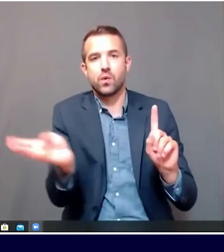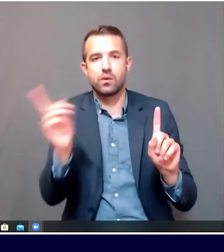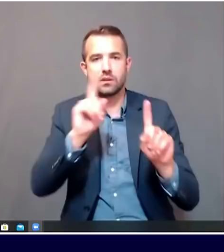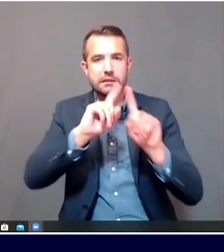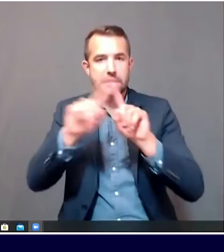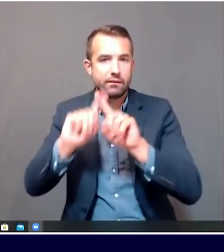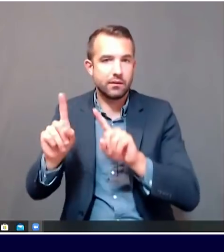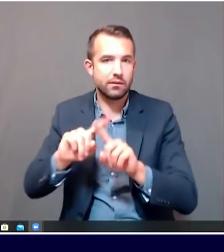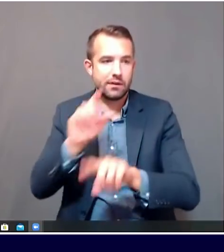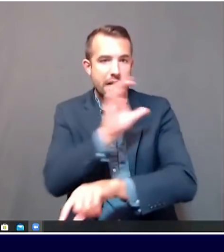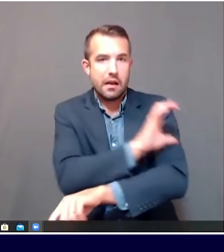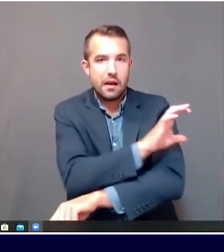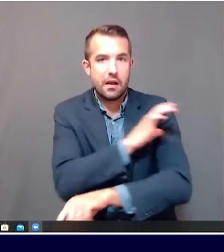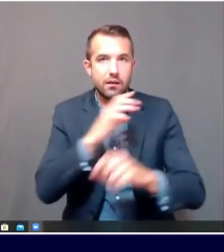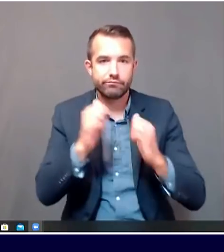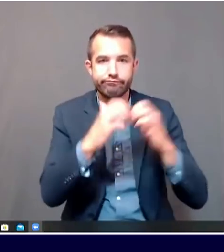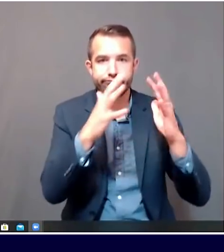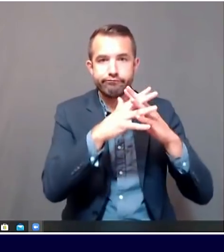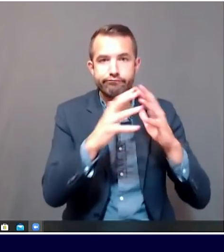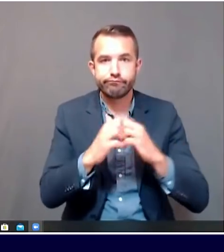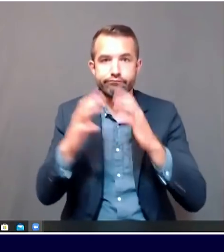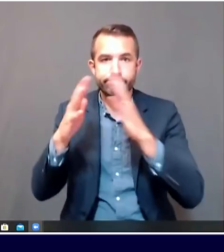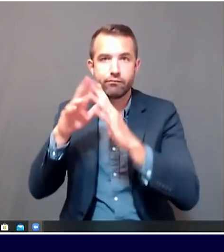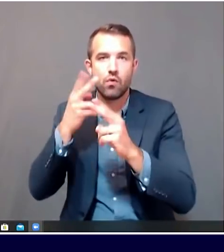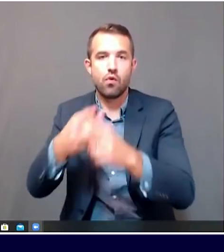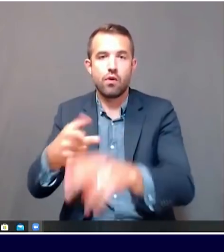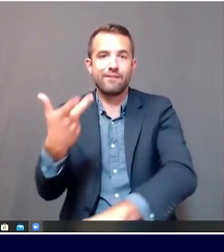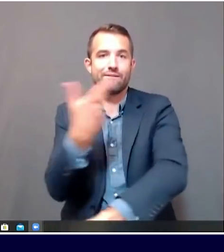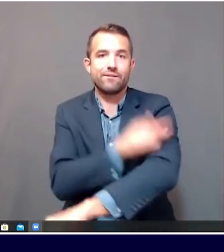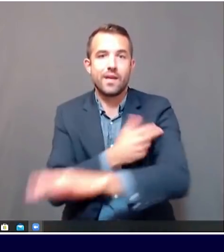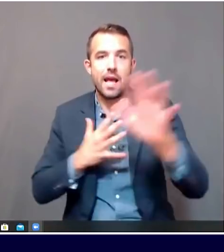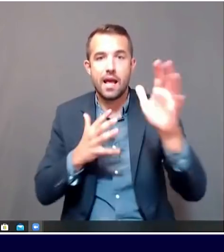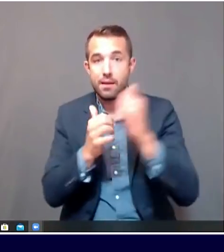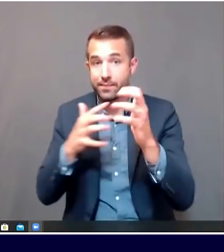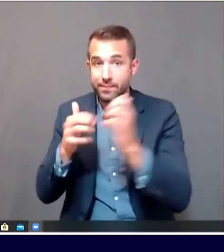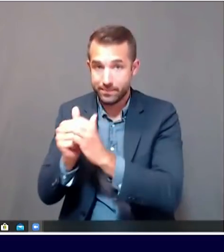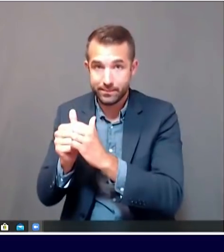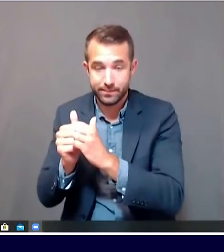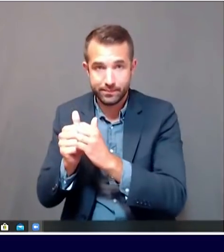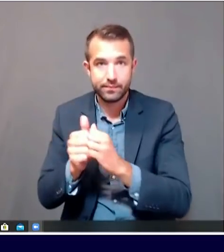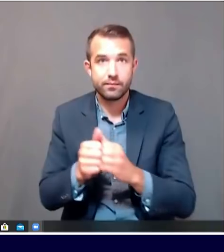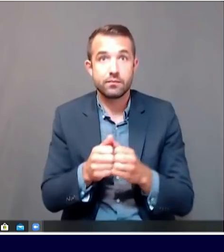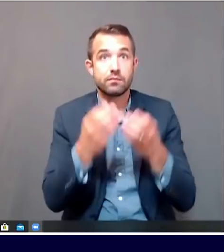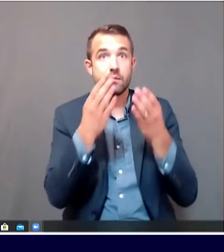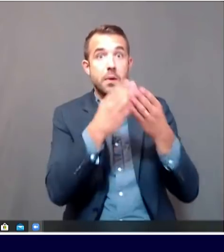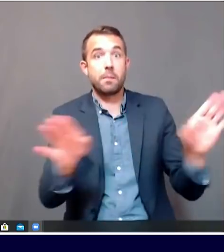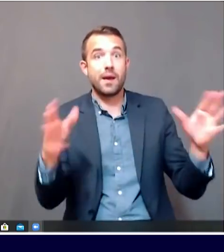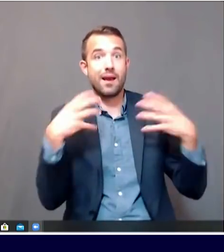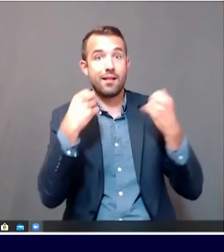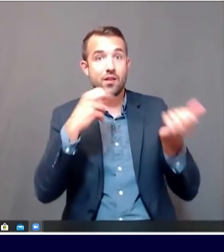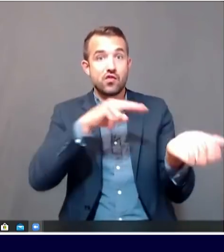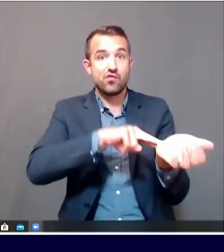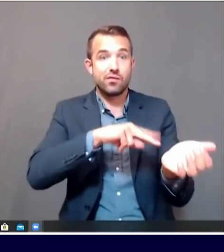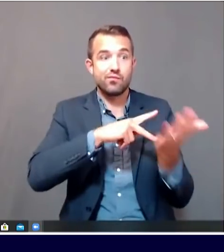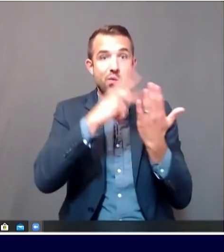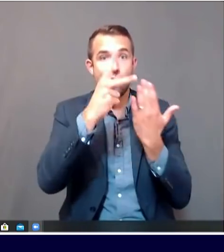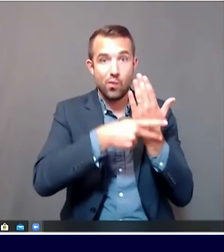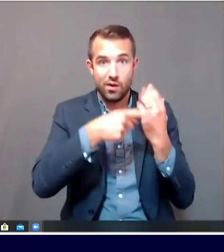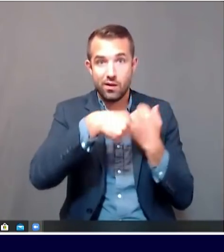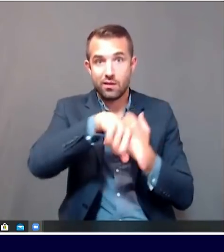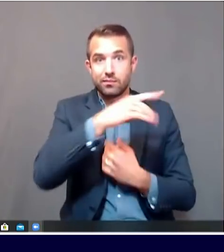the state, a partnership led by our public health nursing program, as well as the Maine CDC immunization